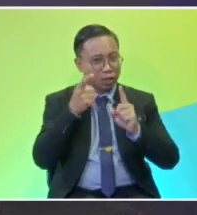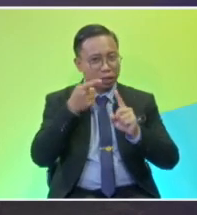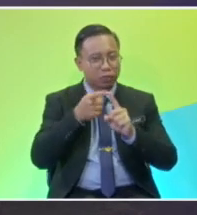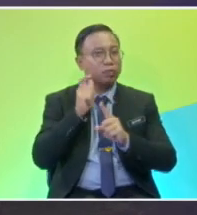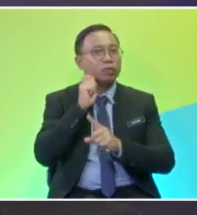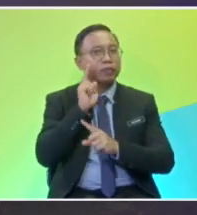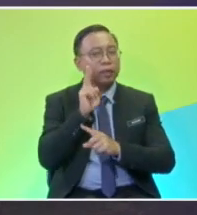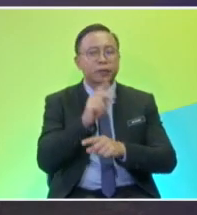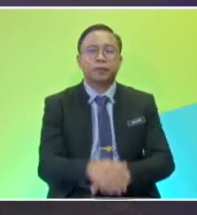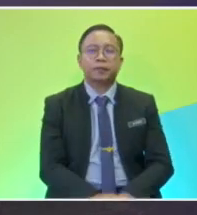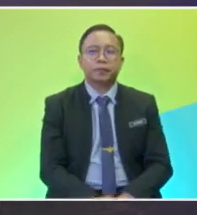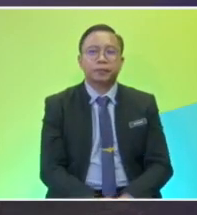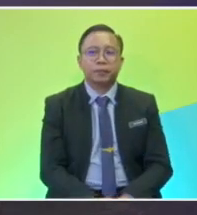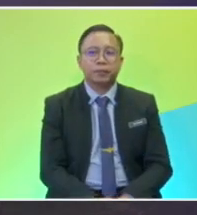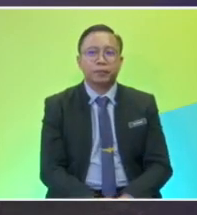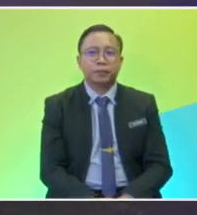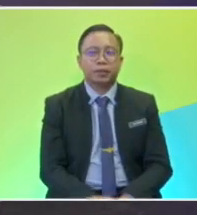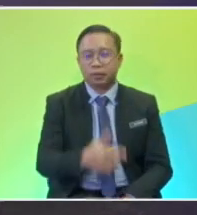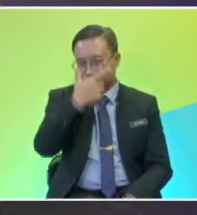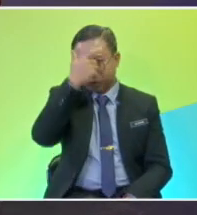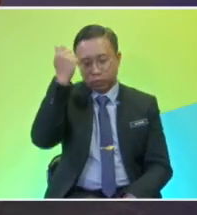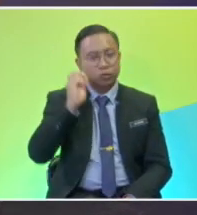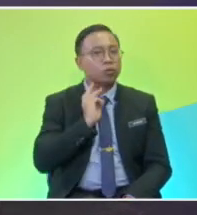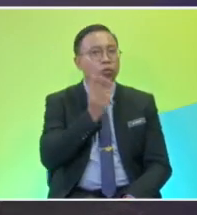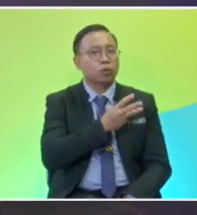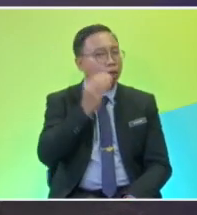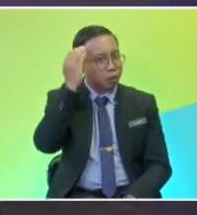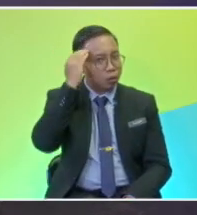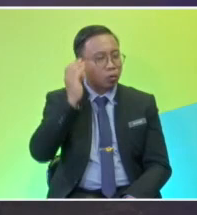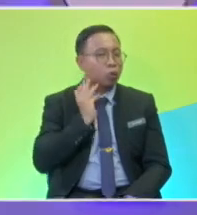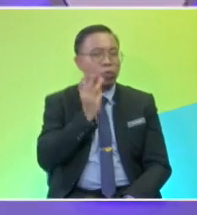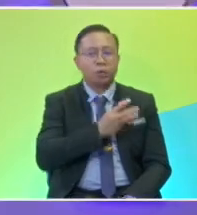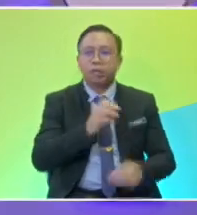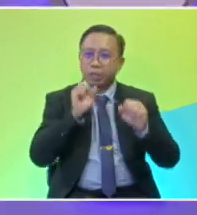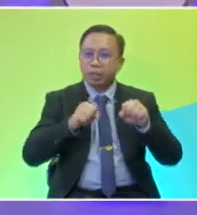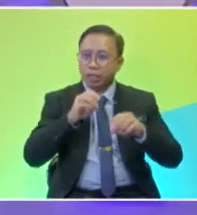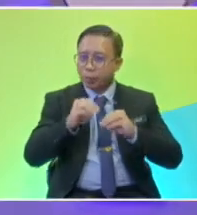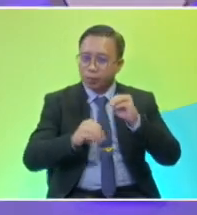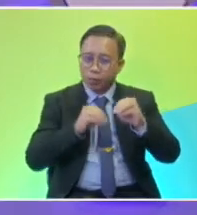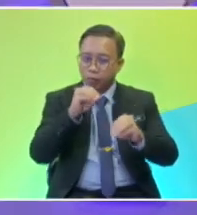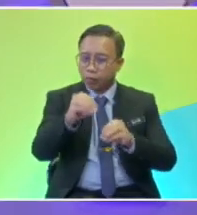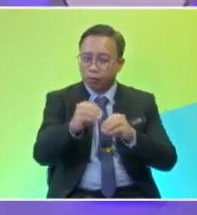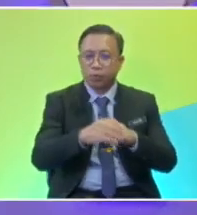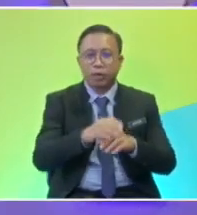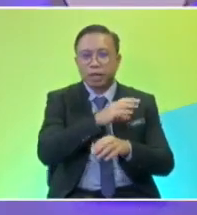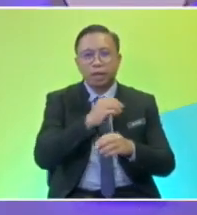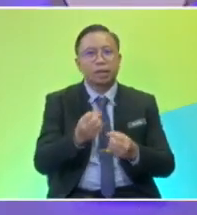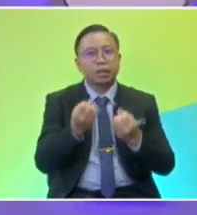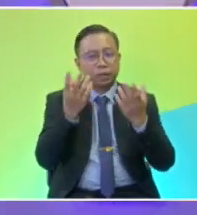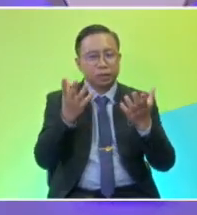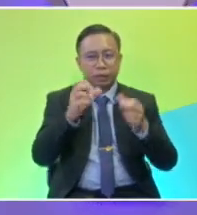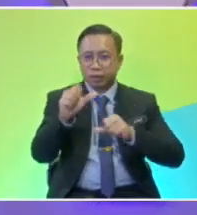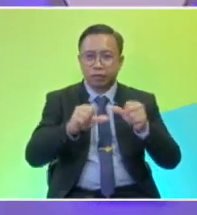stars. All that. Yeah, I give you 3 stars because we know we can move, we can walk, we can sit, we can do any other activities because